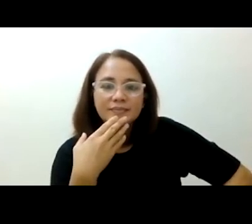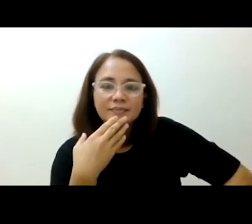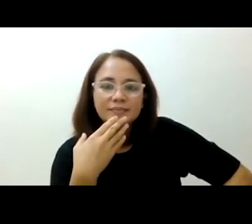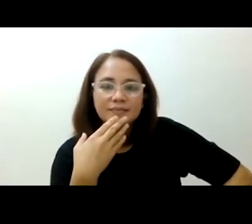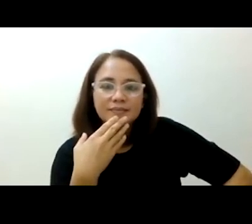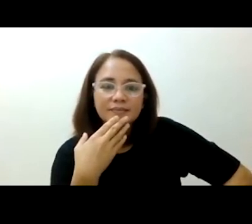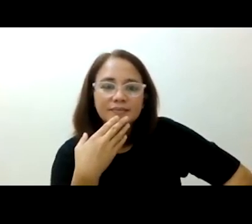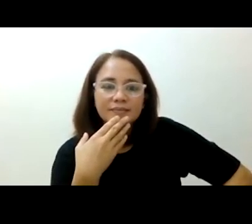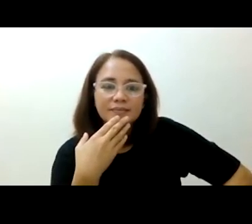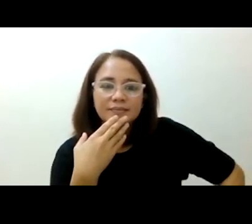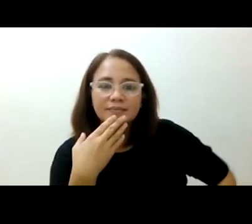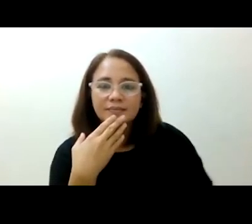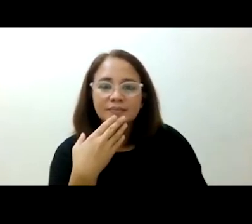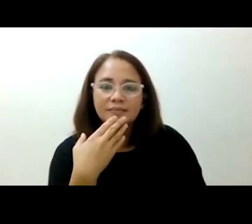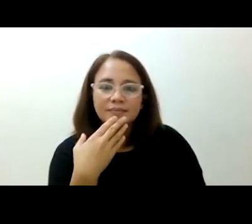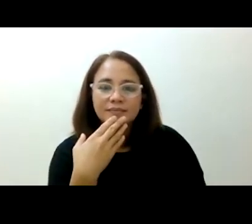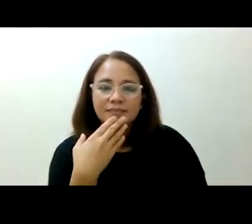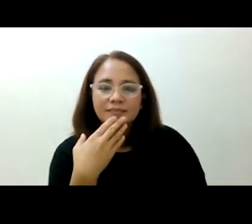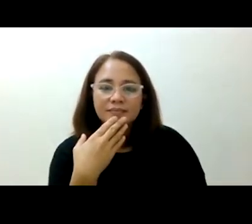We'll put person, week.